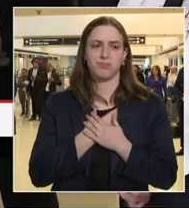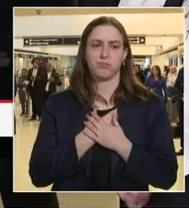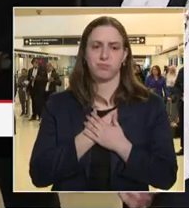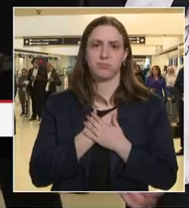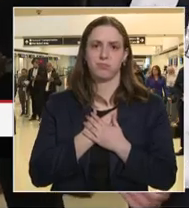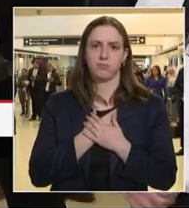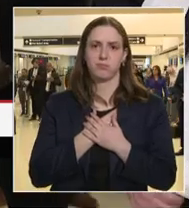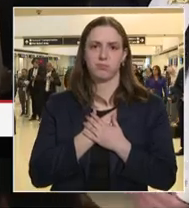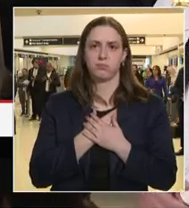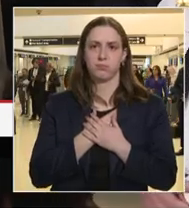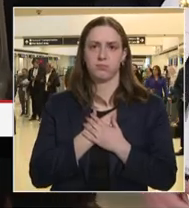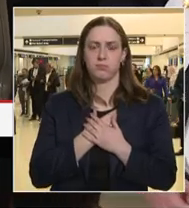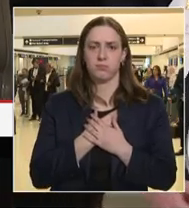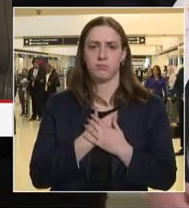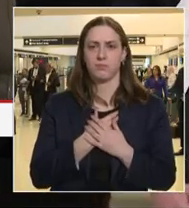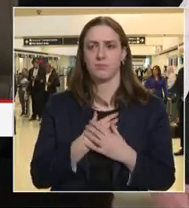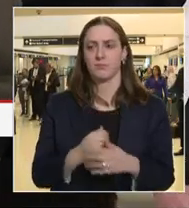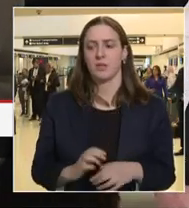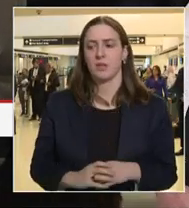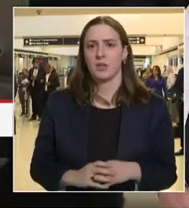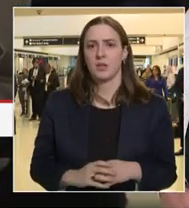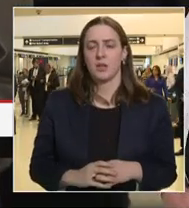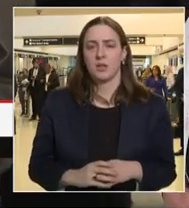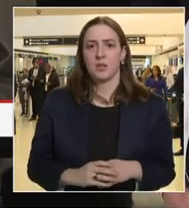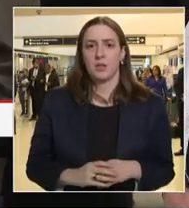the DMV,